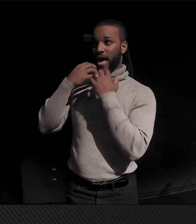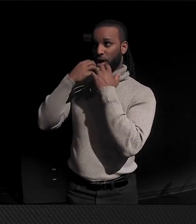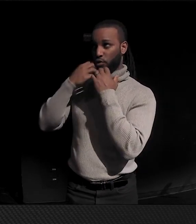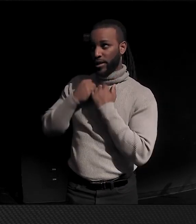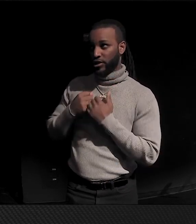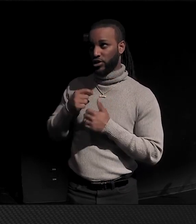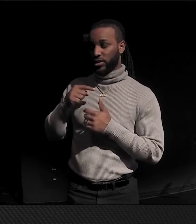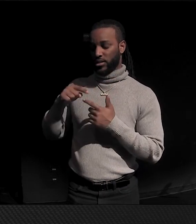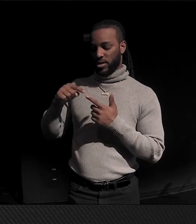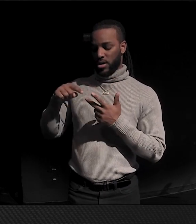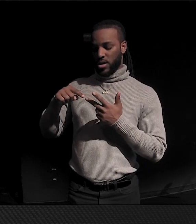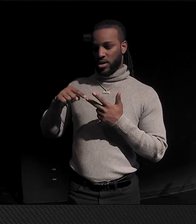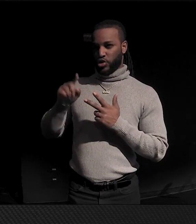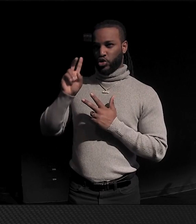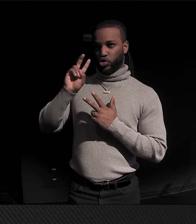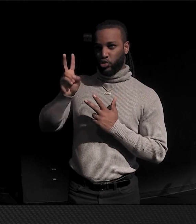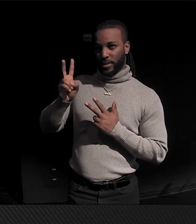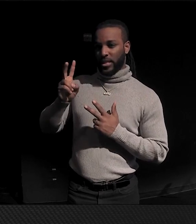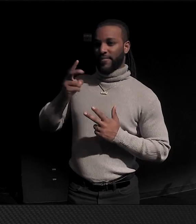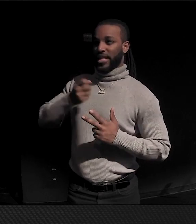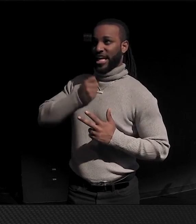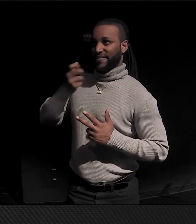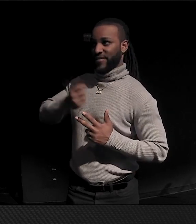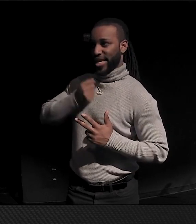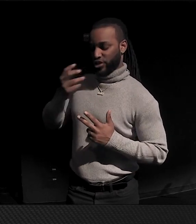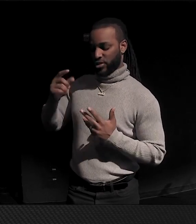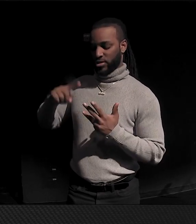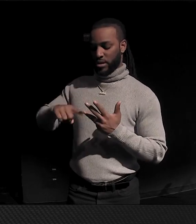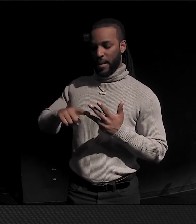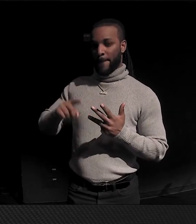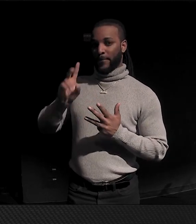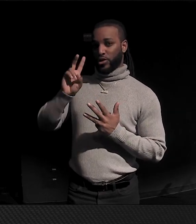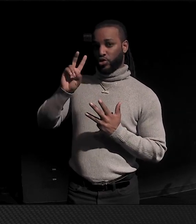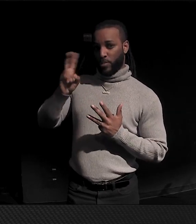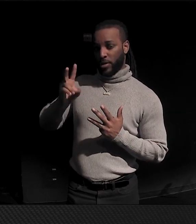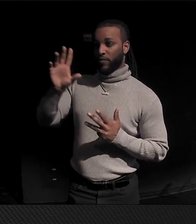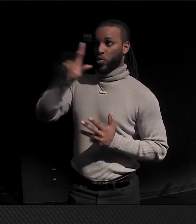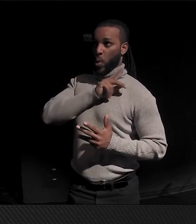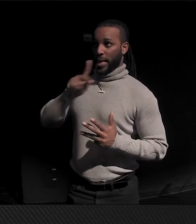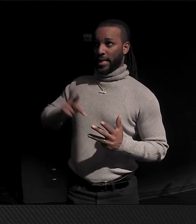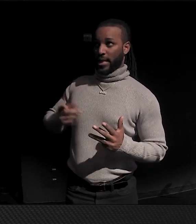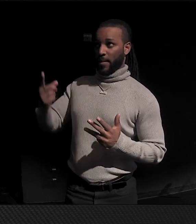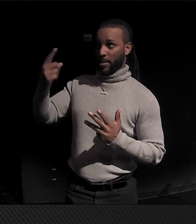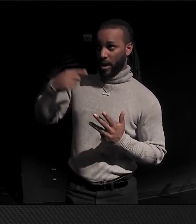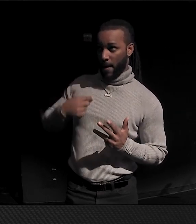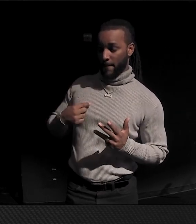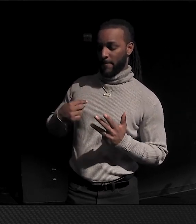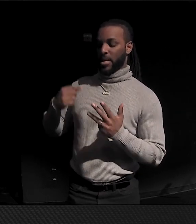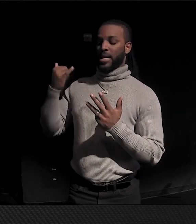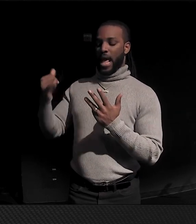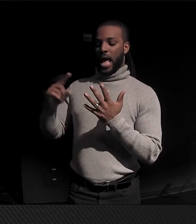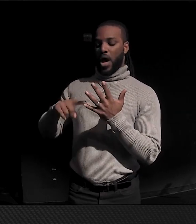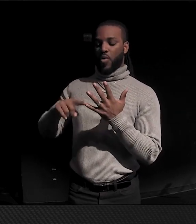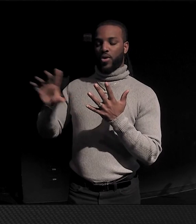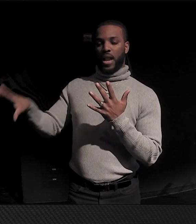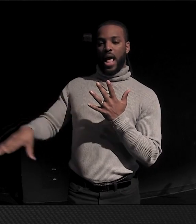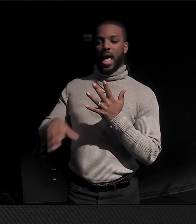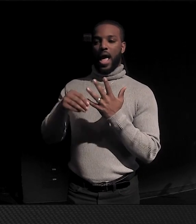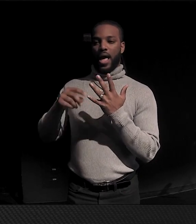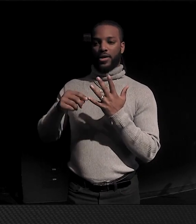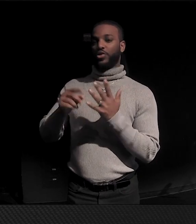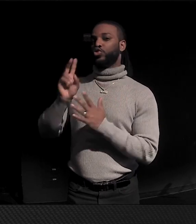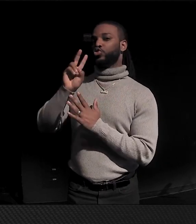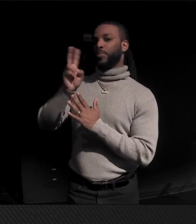2 minutes of confession, 2 minutes of your kingdom come, your will be done. And now we're going to add 2 minutes